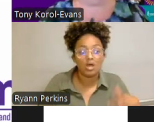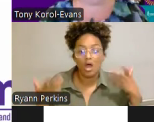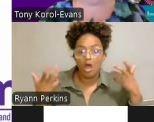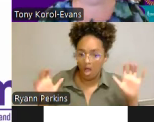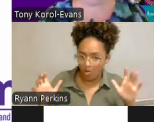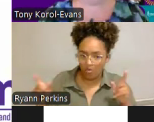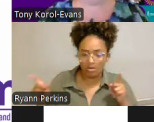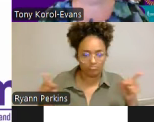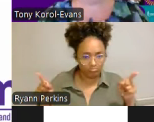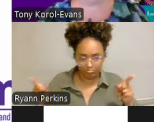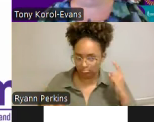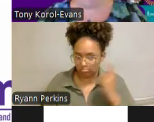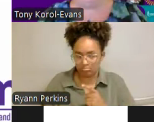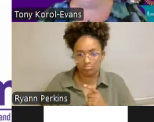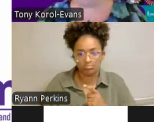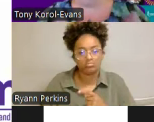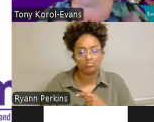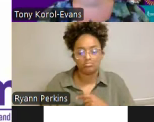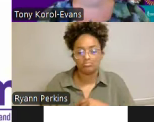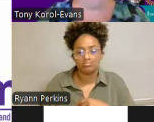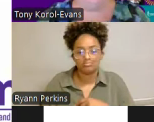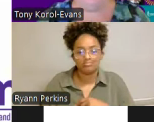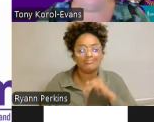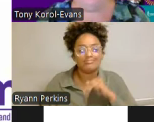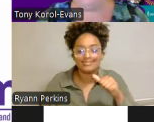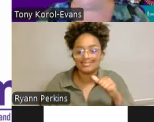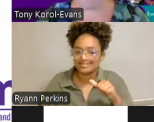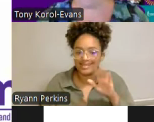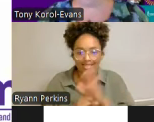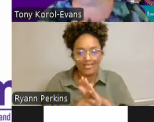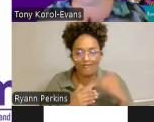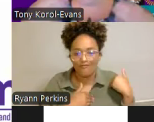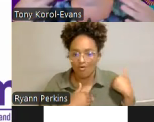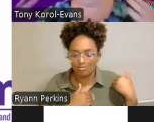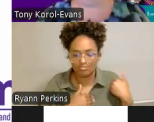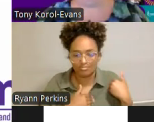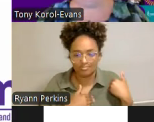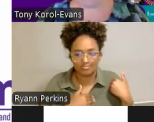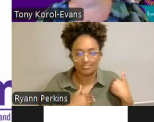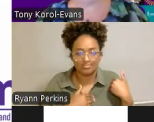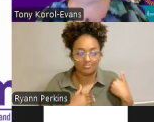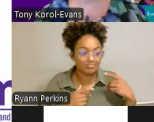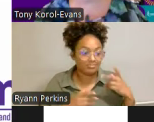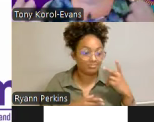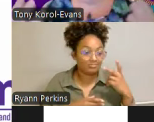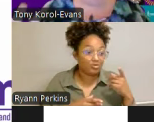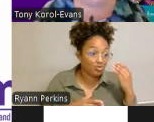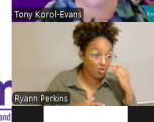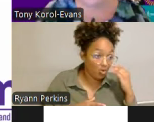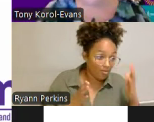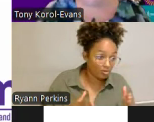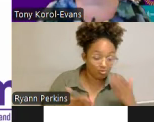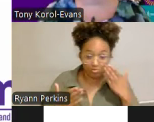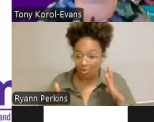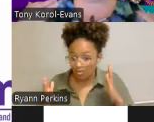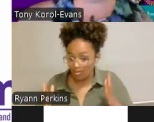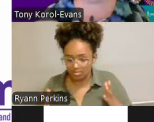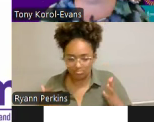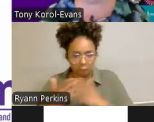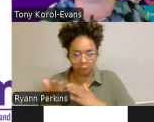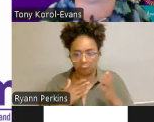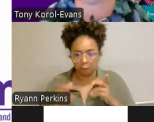their fault. Either way, whether they know the person, don't know the person, they're both going to cause triggers. They're both going to cause